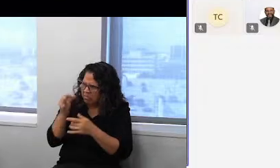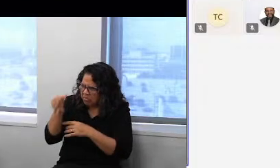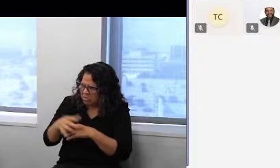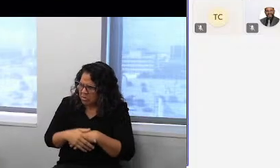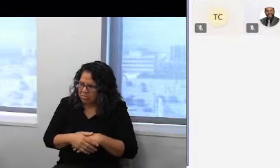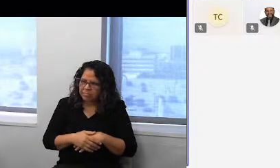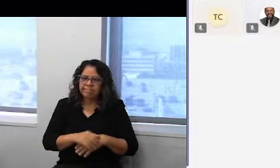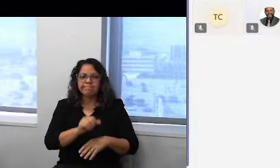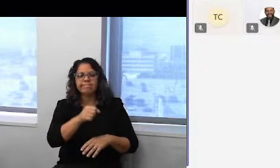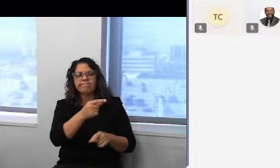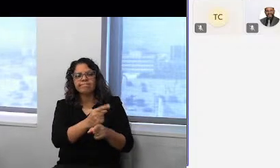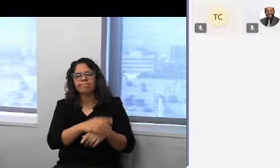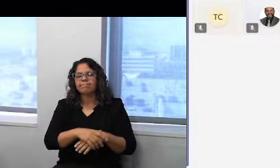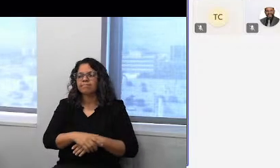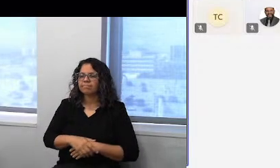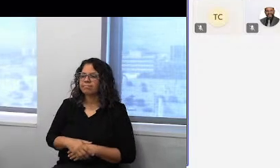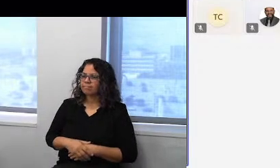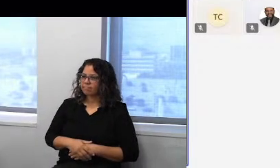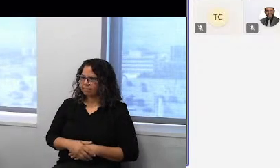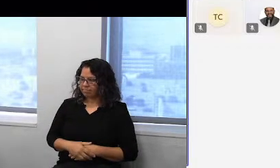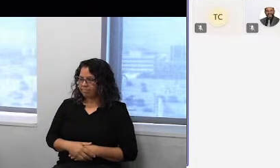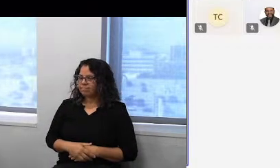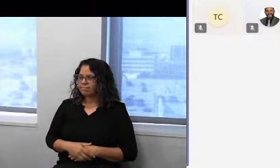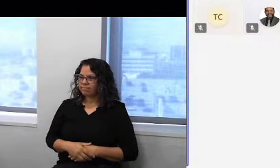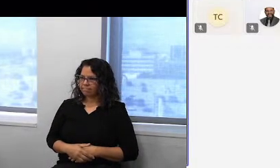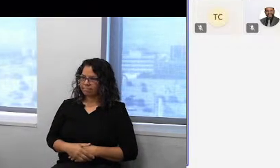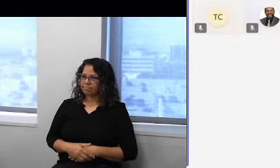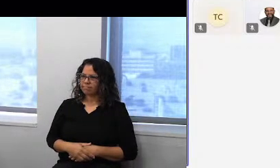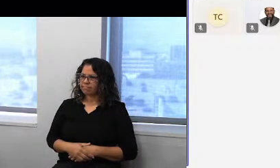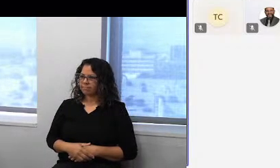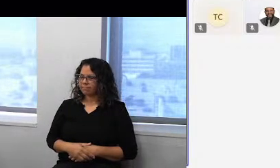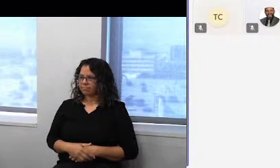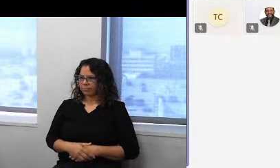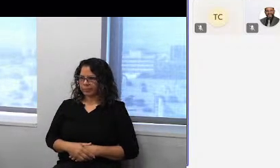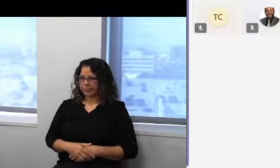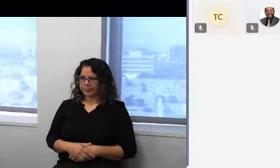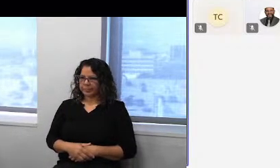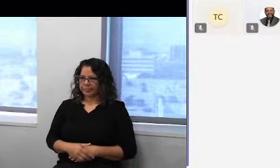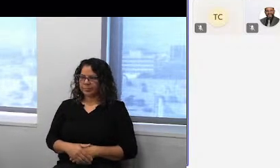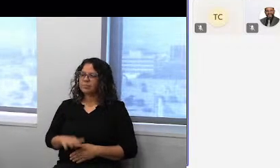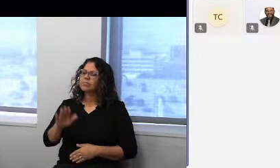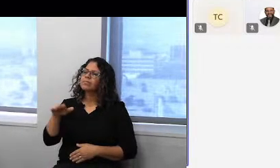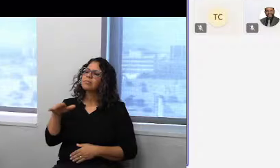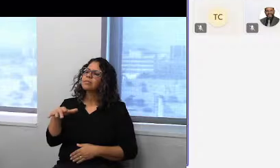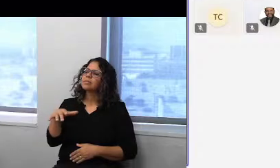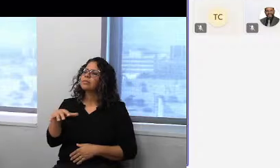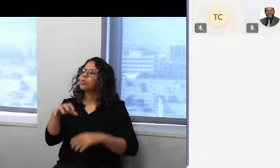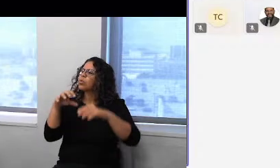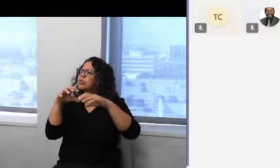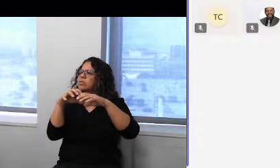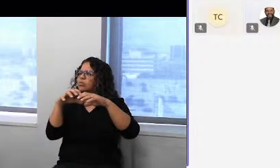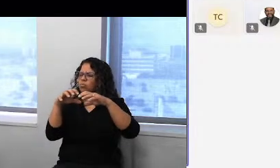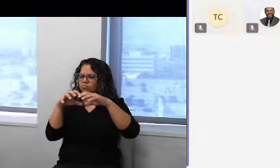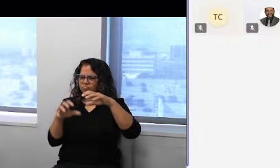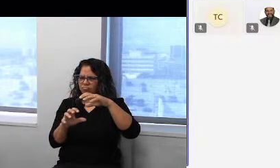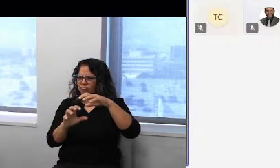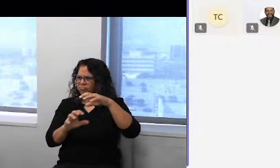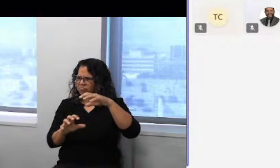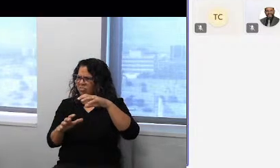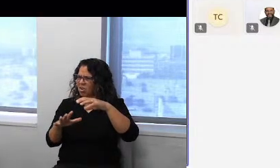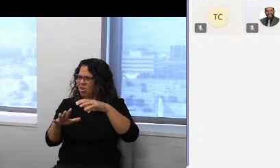And by the way, back to breaker and a half, is the substation being constructed with breaker and a half bus